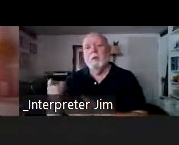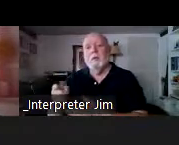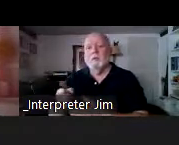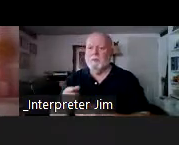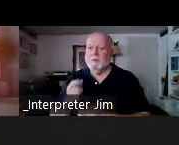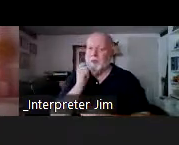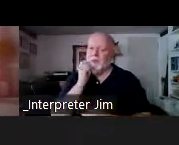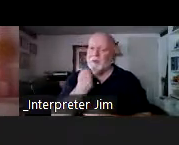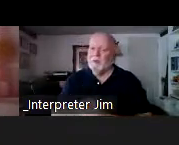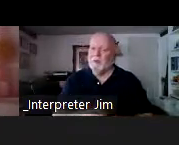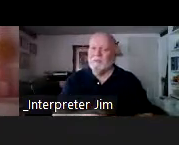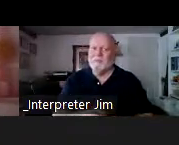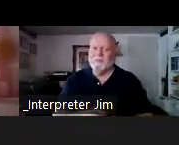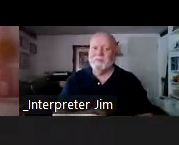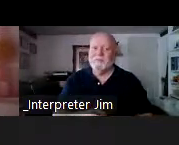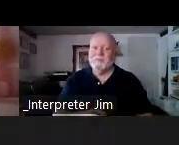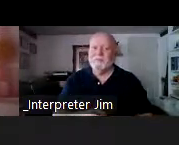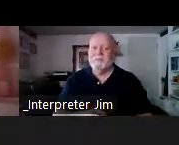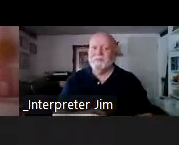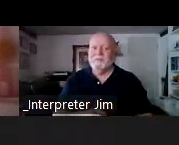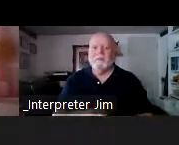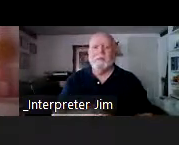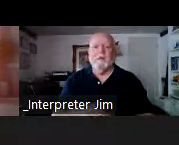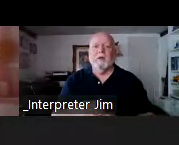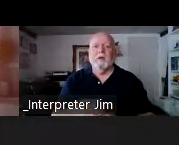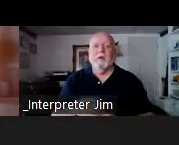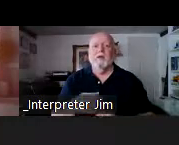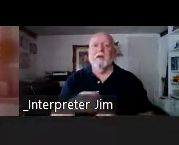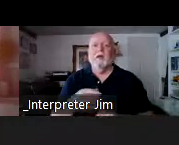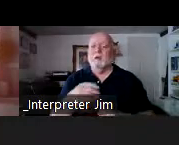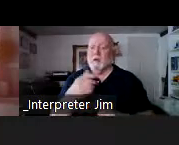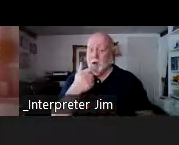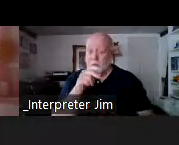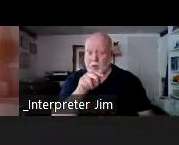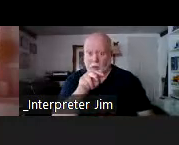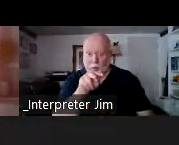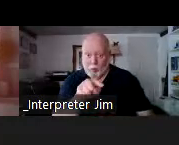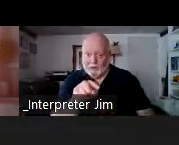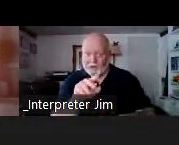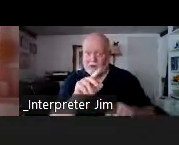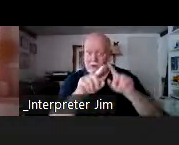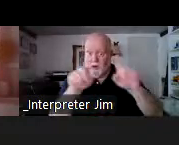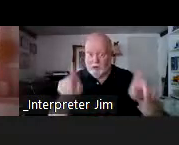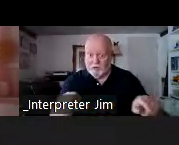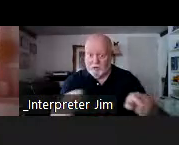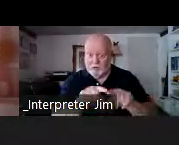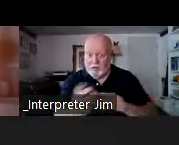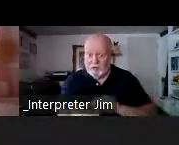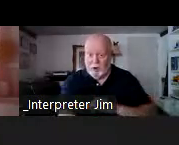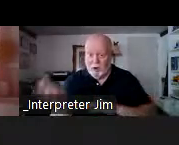cool. Are we looking at screens all day? This actually triggers a pro-depressive circuit. Think about the